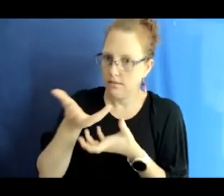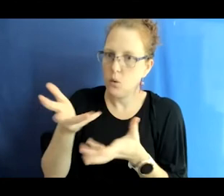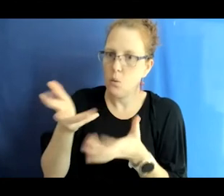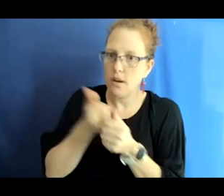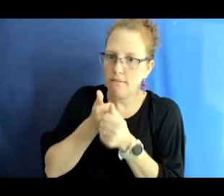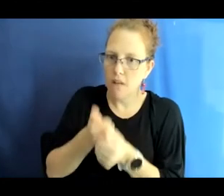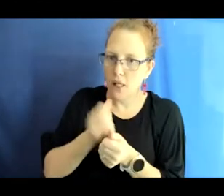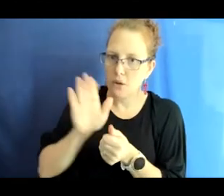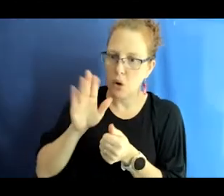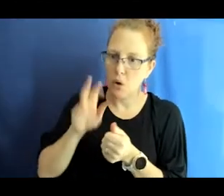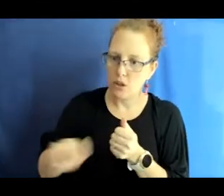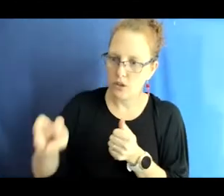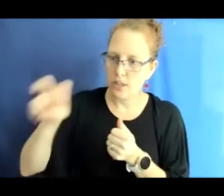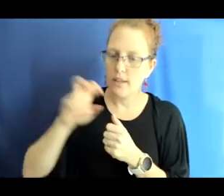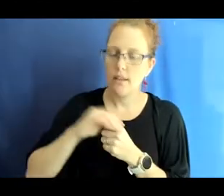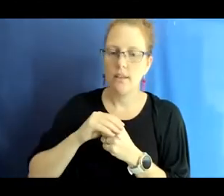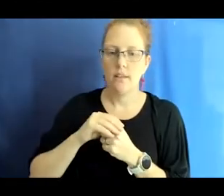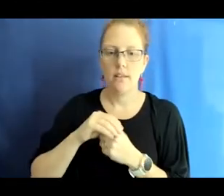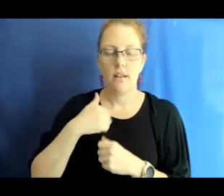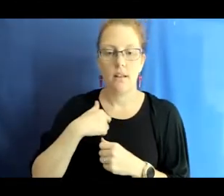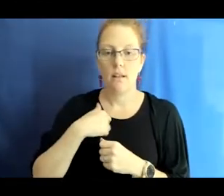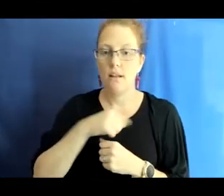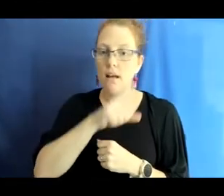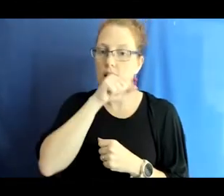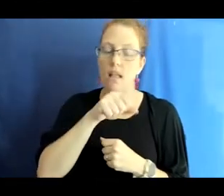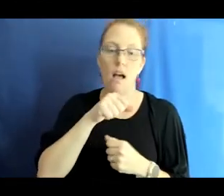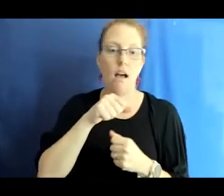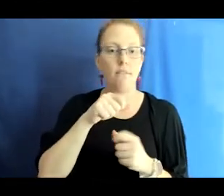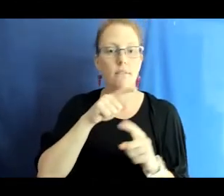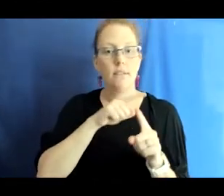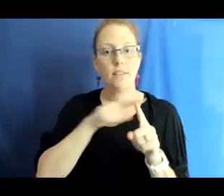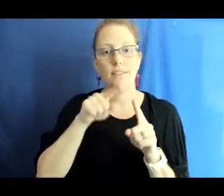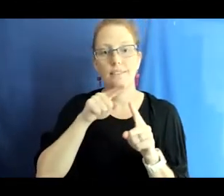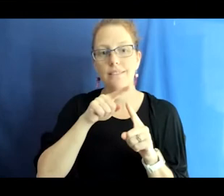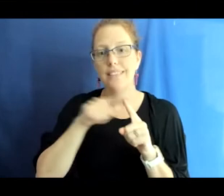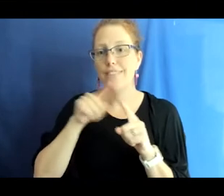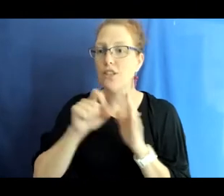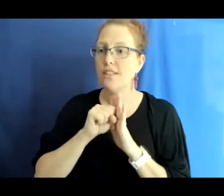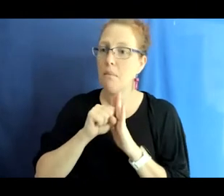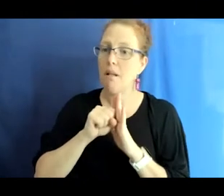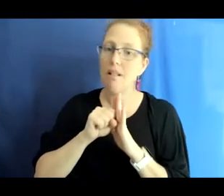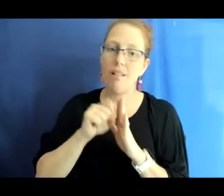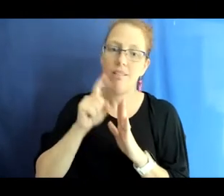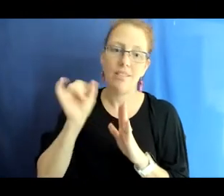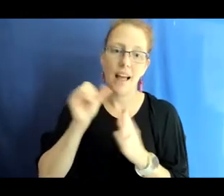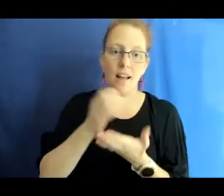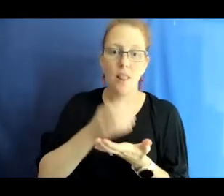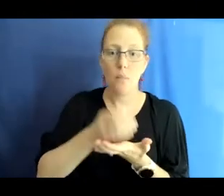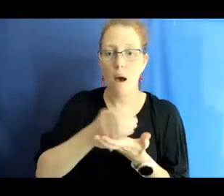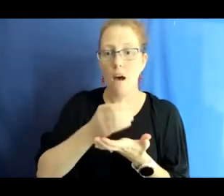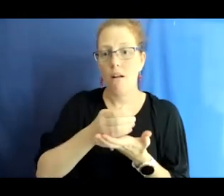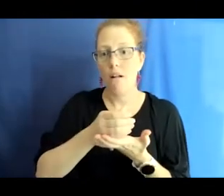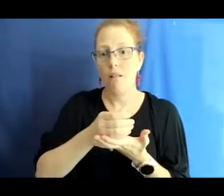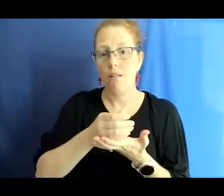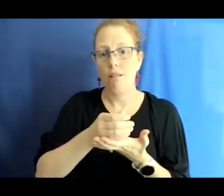to want to follow you. And I also loved, you know, the bits of symbolism that you used in different scenes, like the bottle floating on the water, and